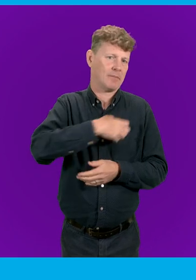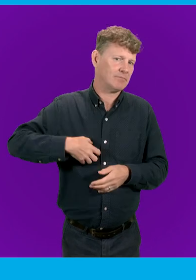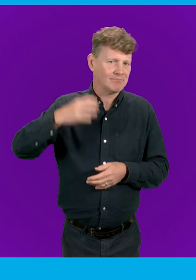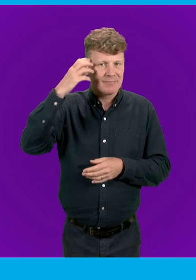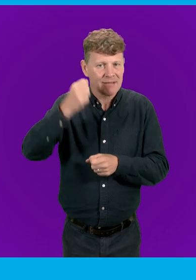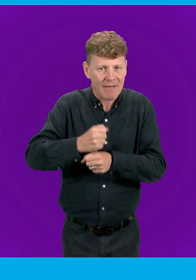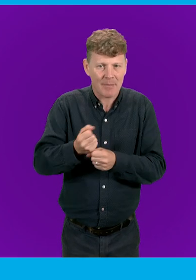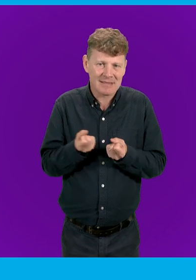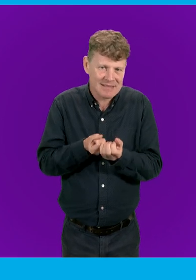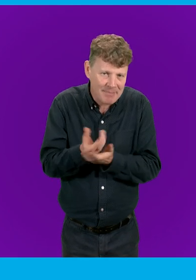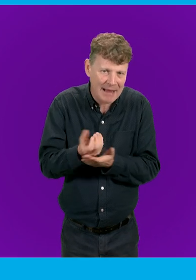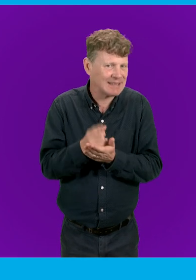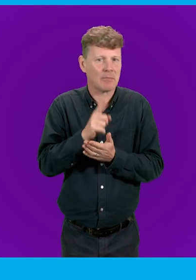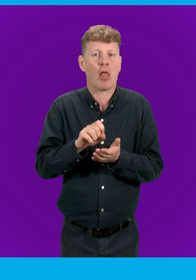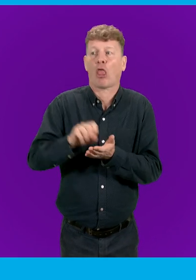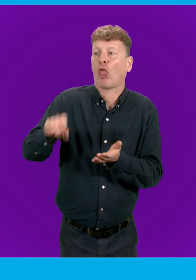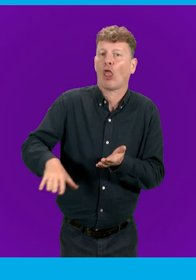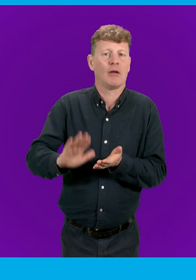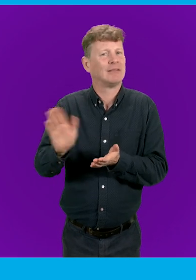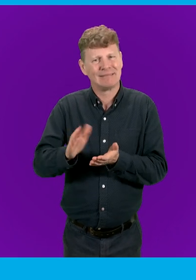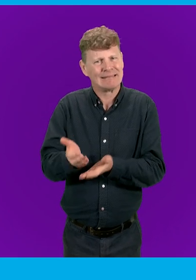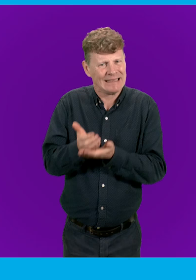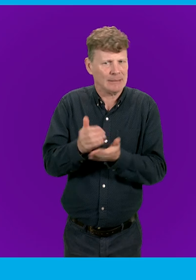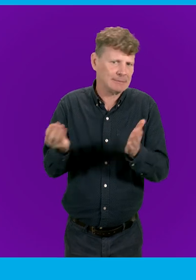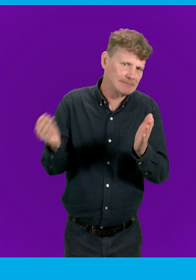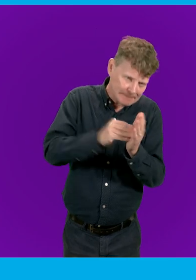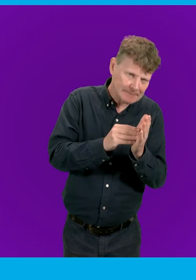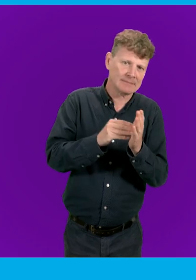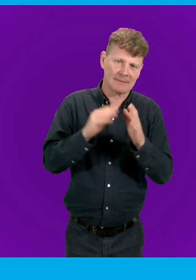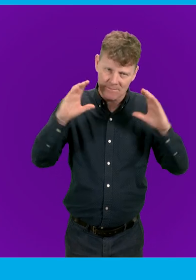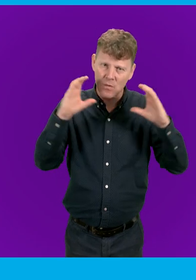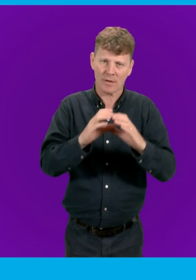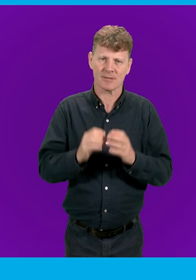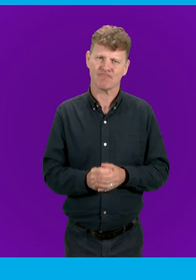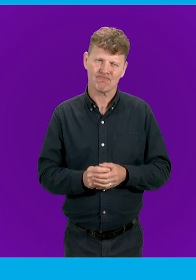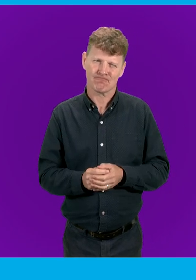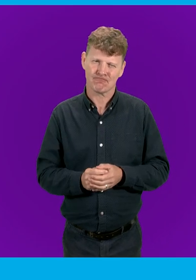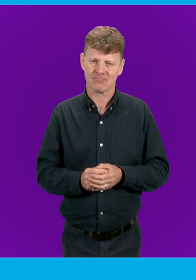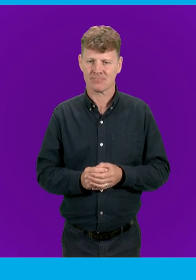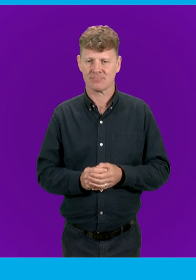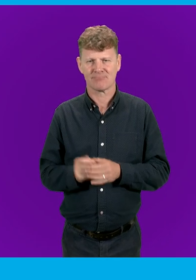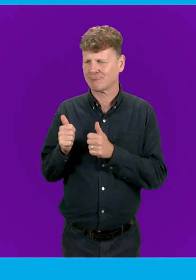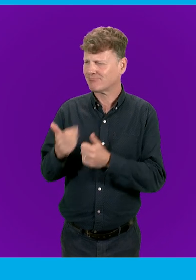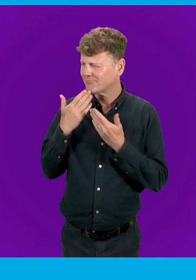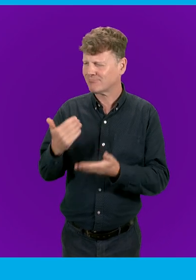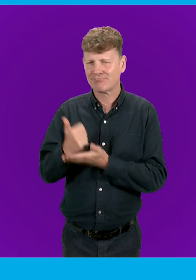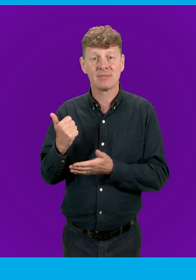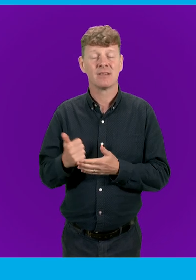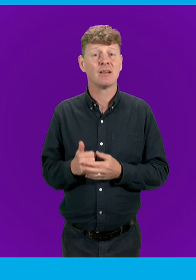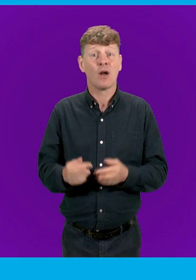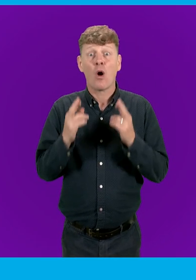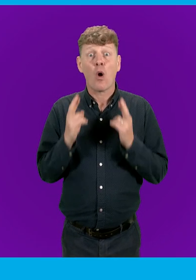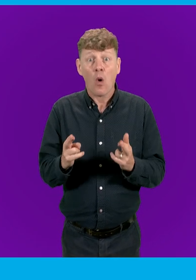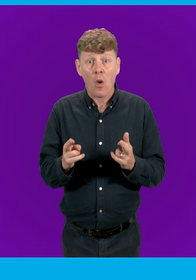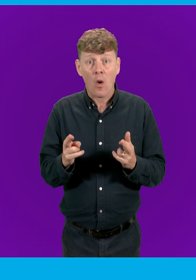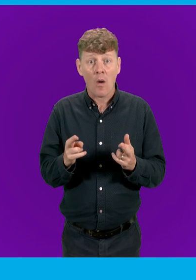but not to let that drop, just to keep up that that focus. Okay, brilliant. Well, let's hope some